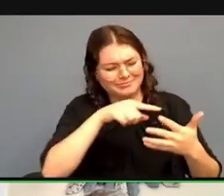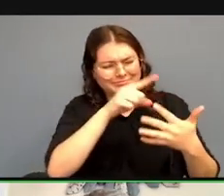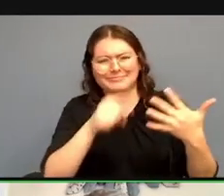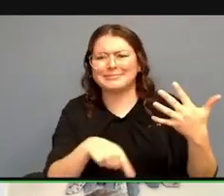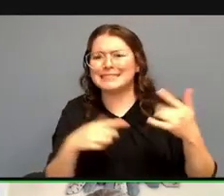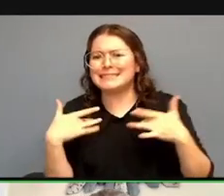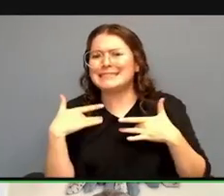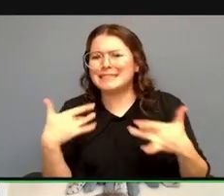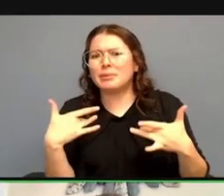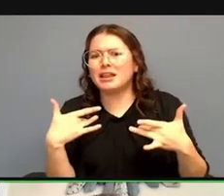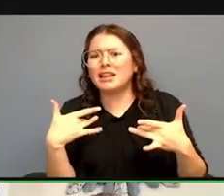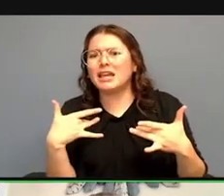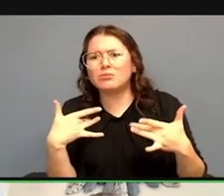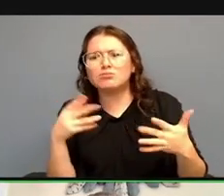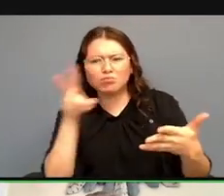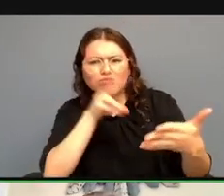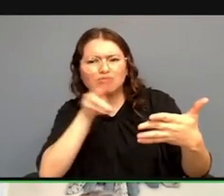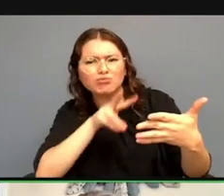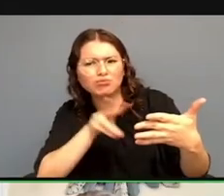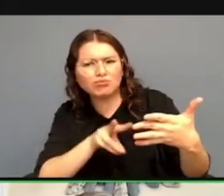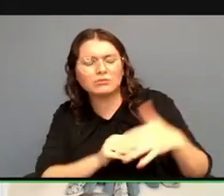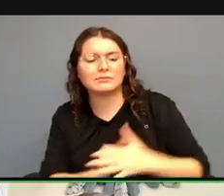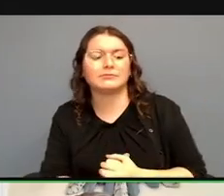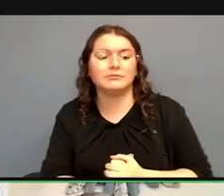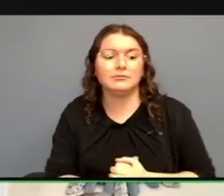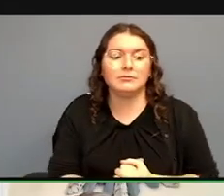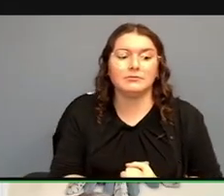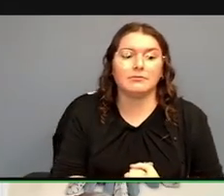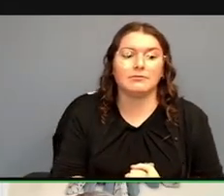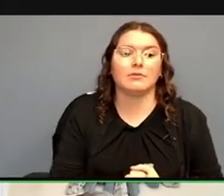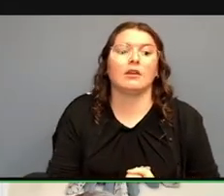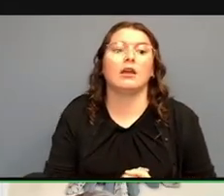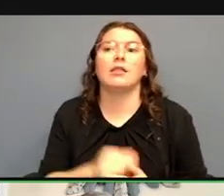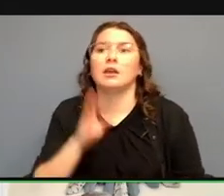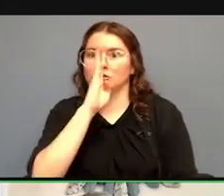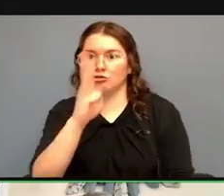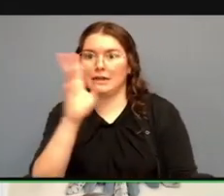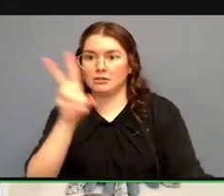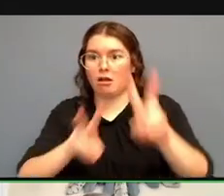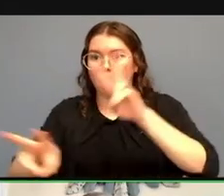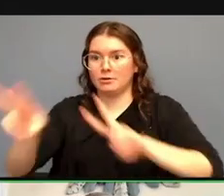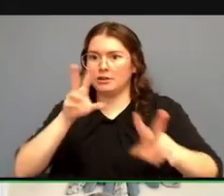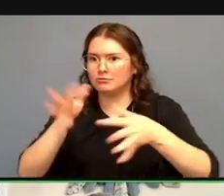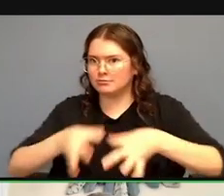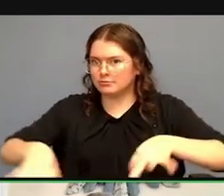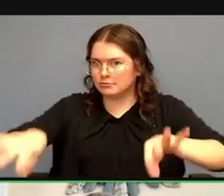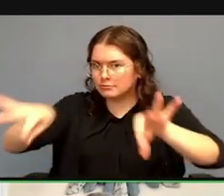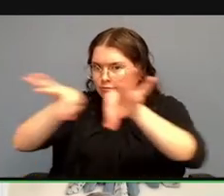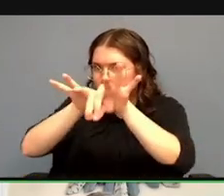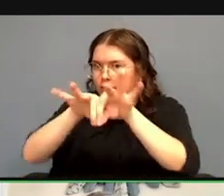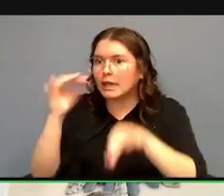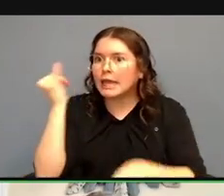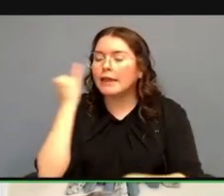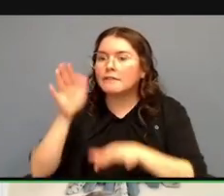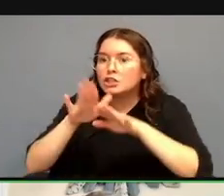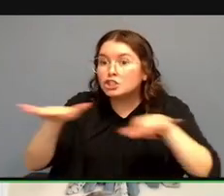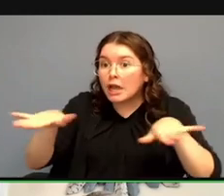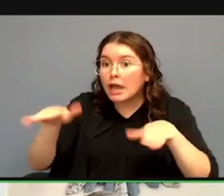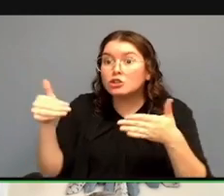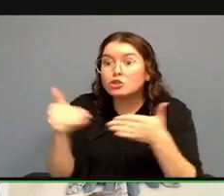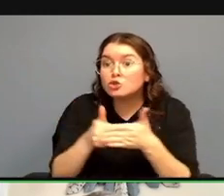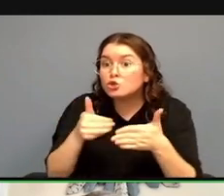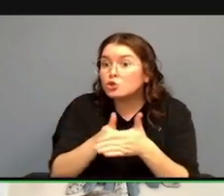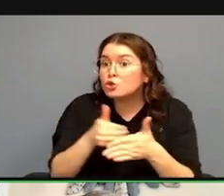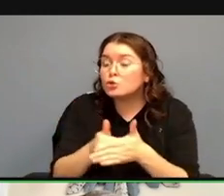or inventories. And then direct observation is really important. If a child is new to